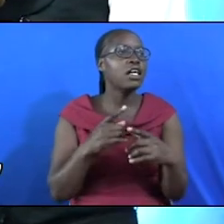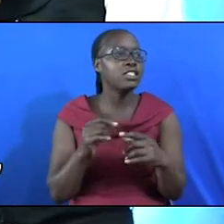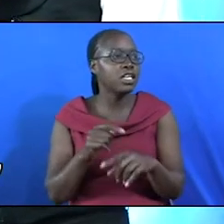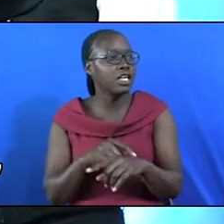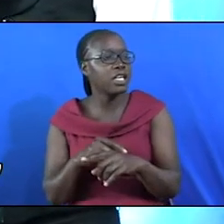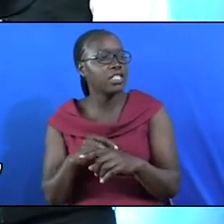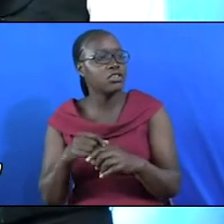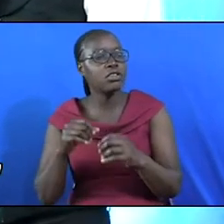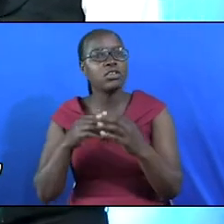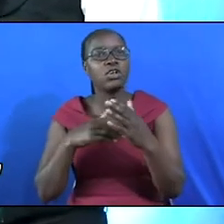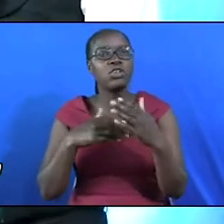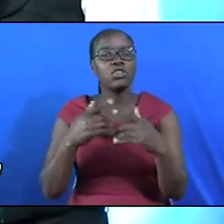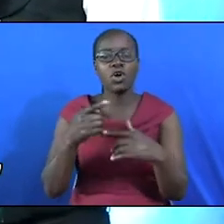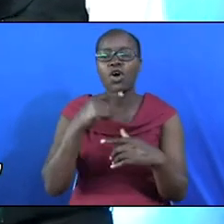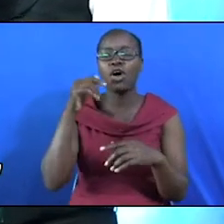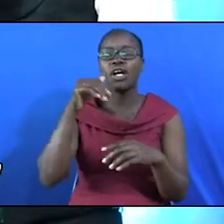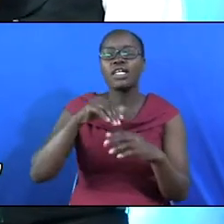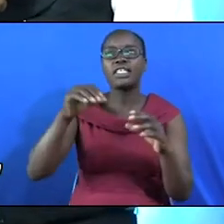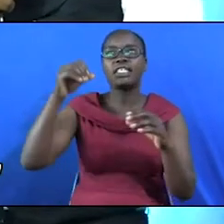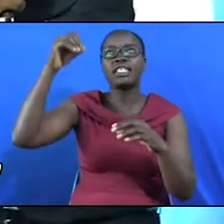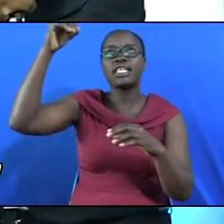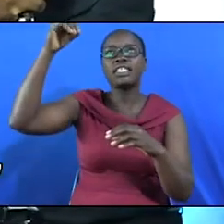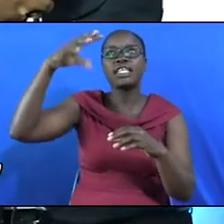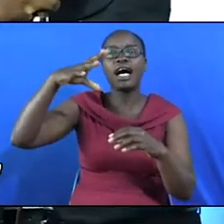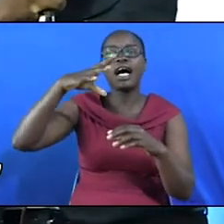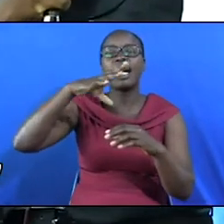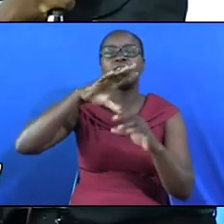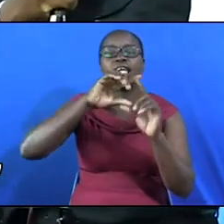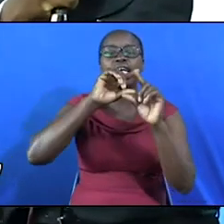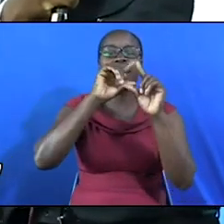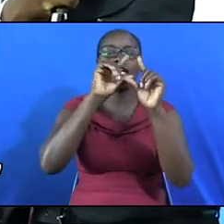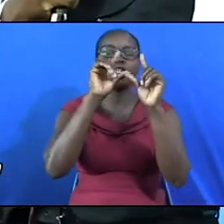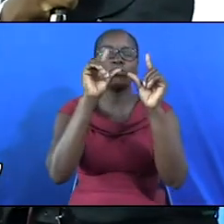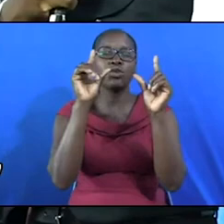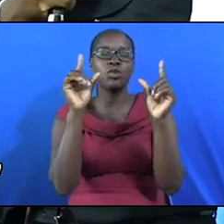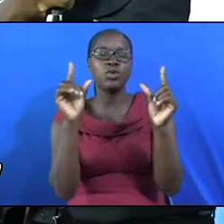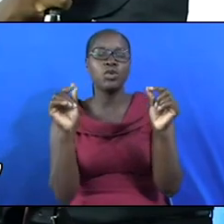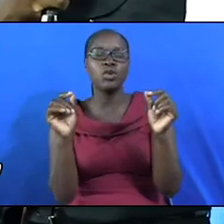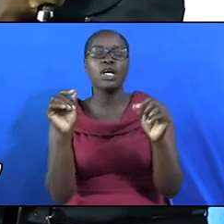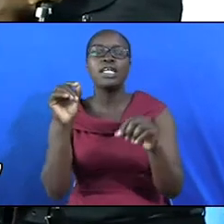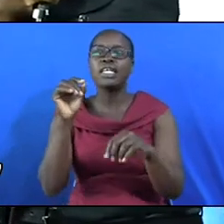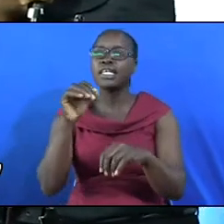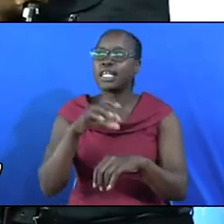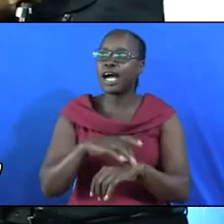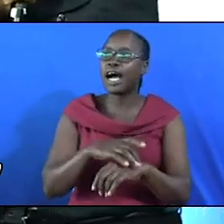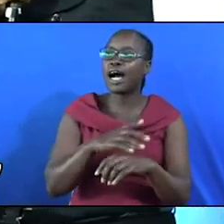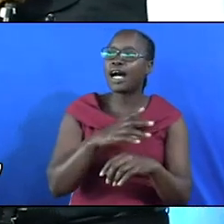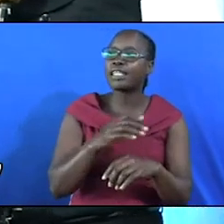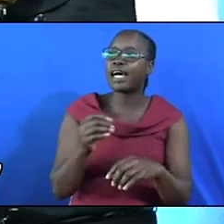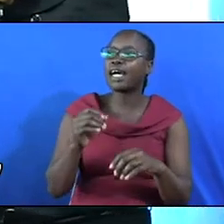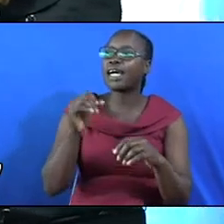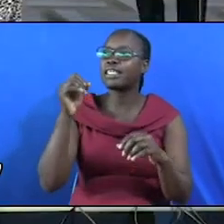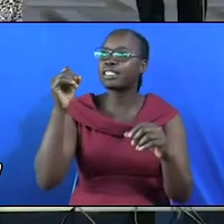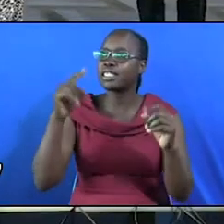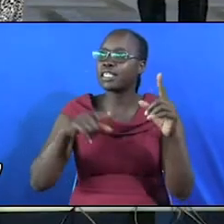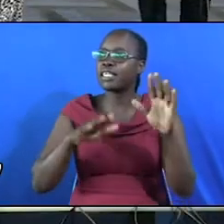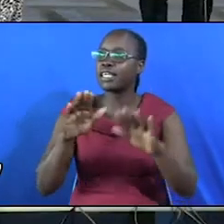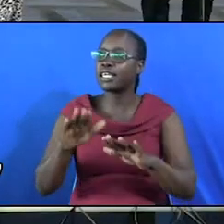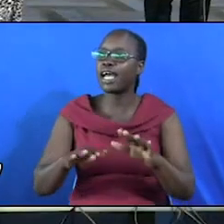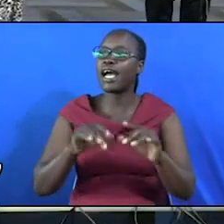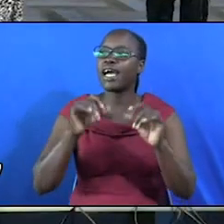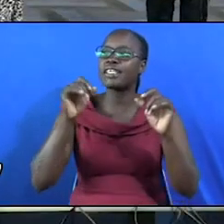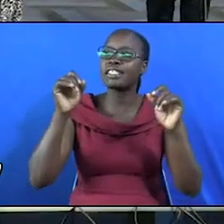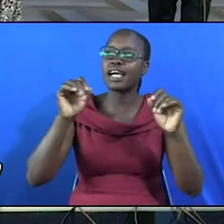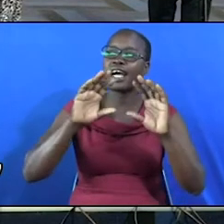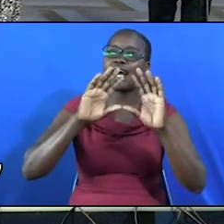The signs foretold in the sun and moon, in earth and